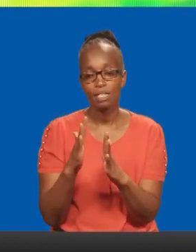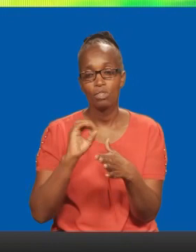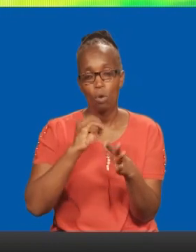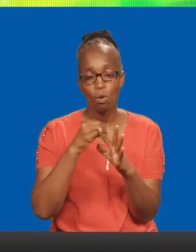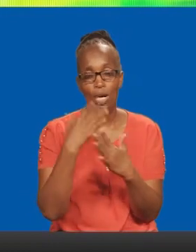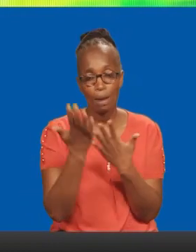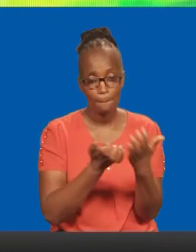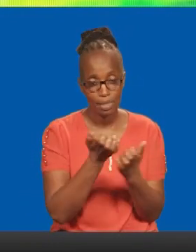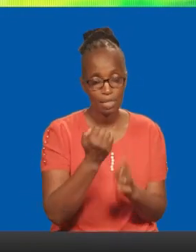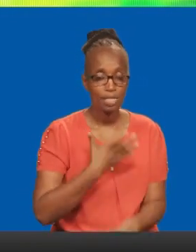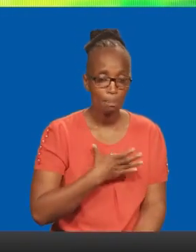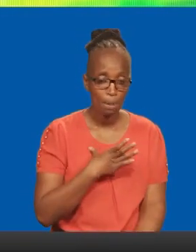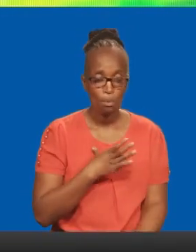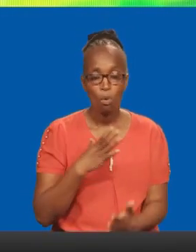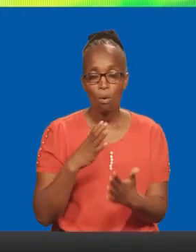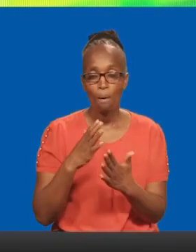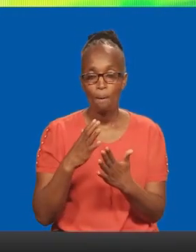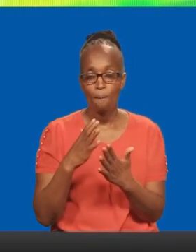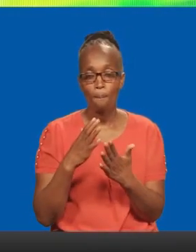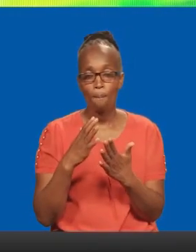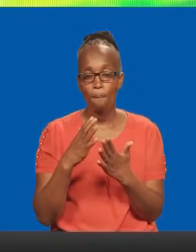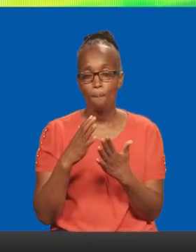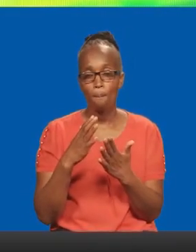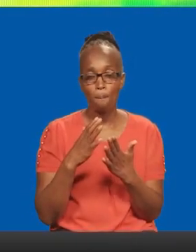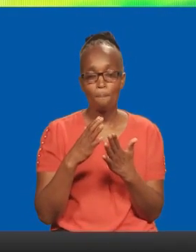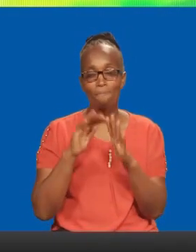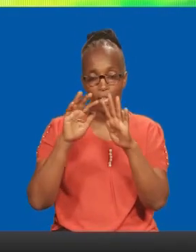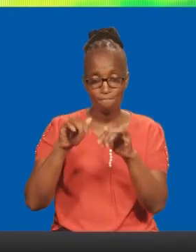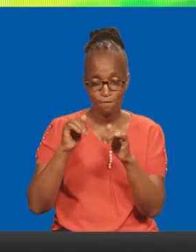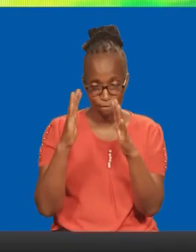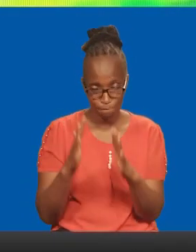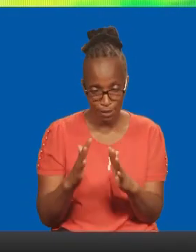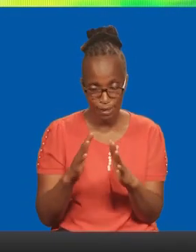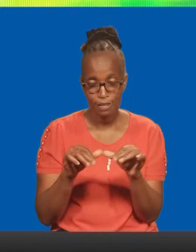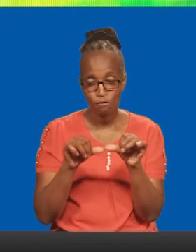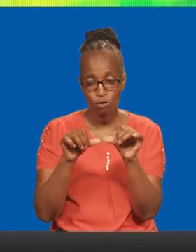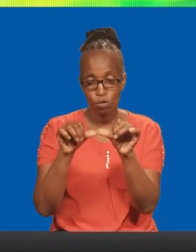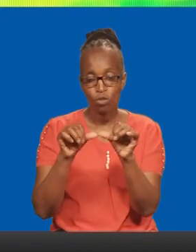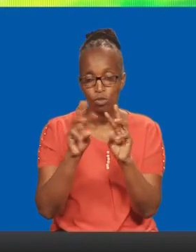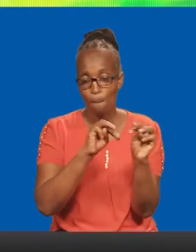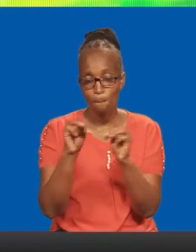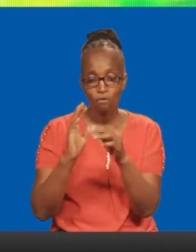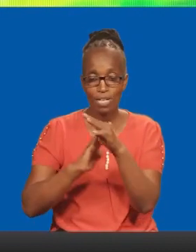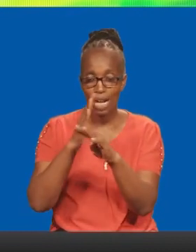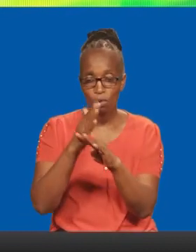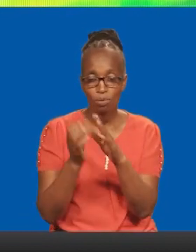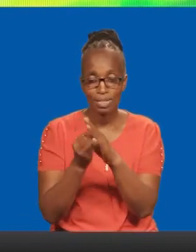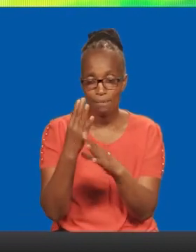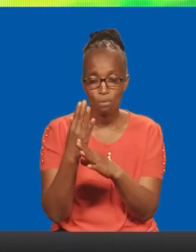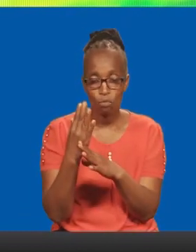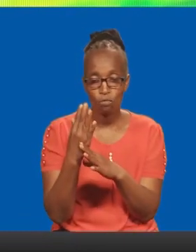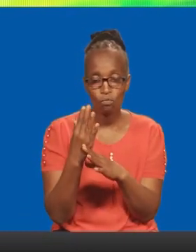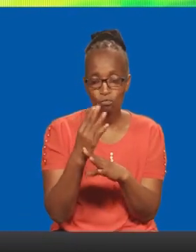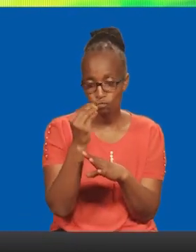for business people, for entrepreneurs, and for farmers to move across borders and grow